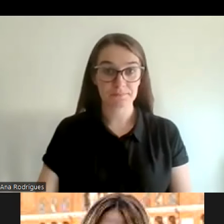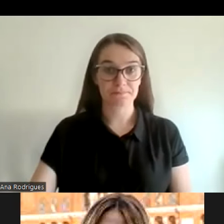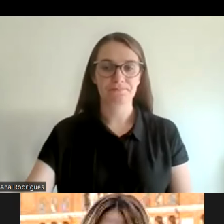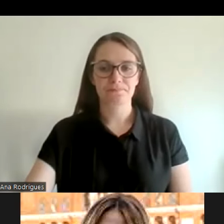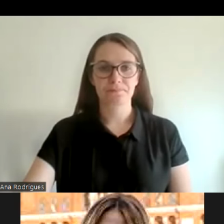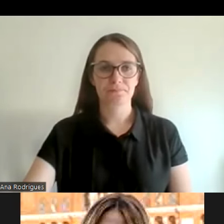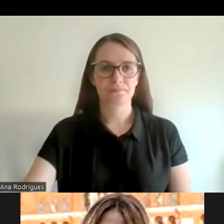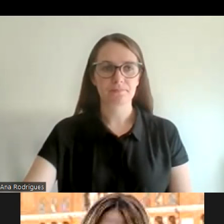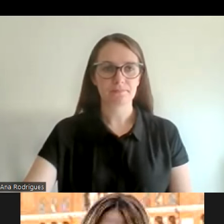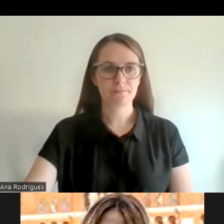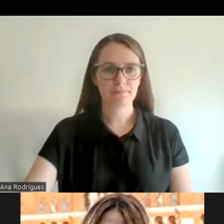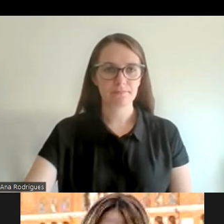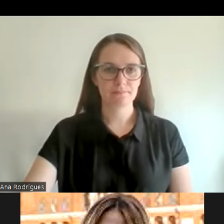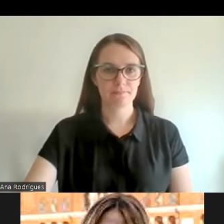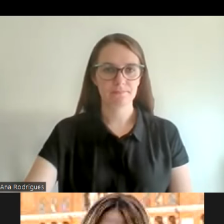I'm